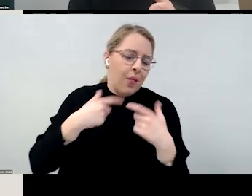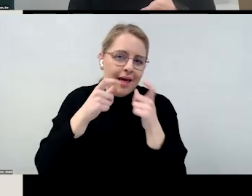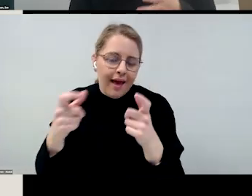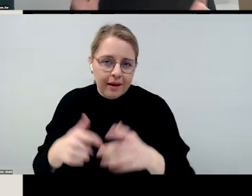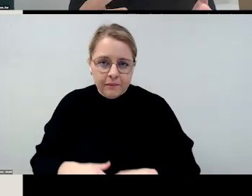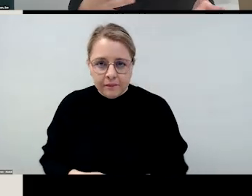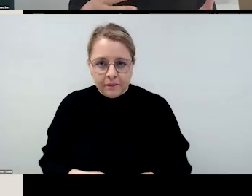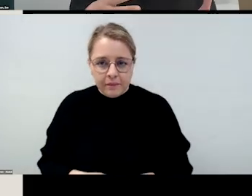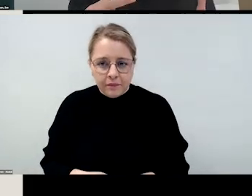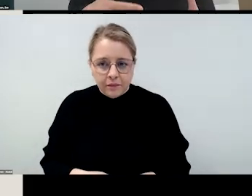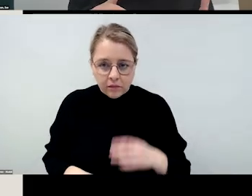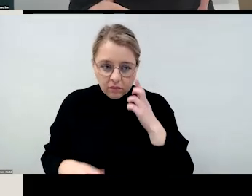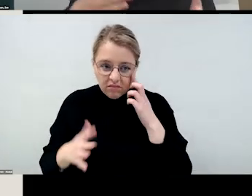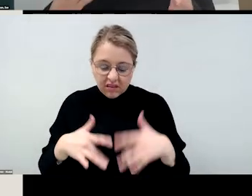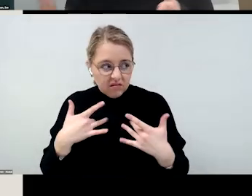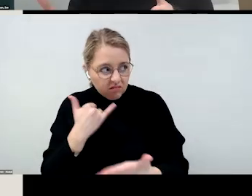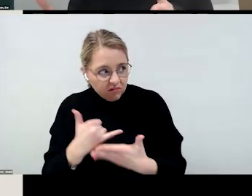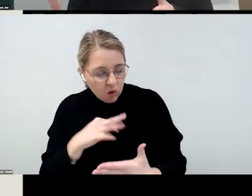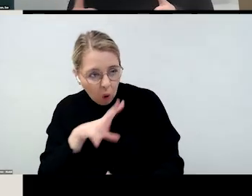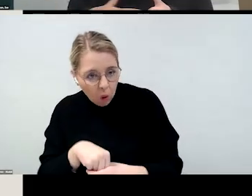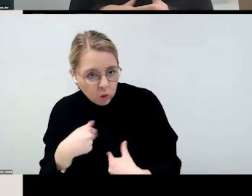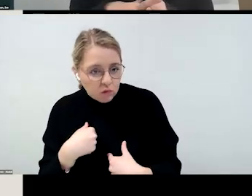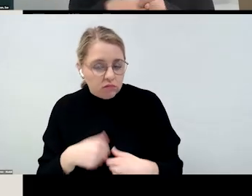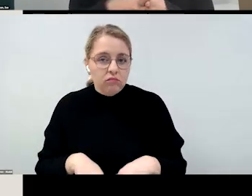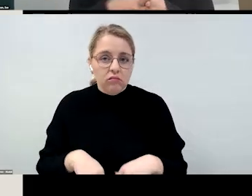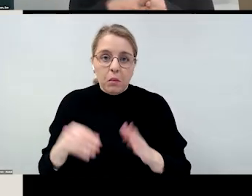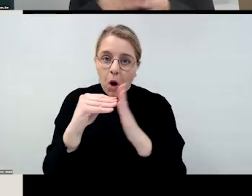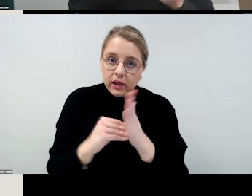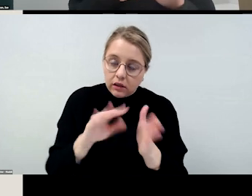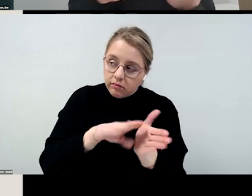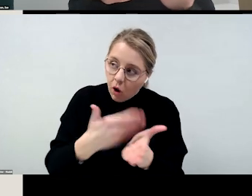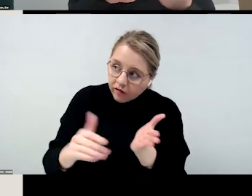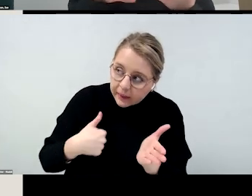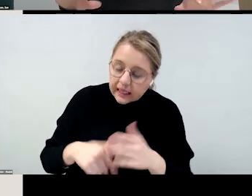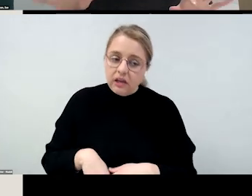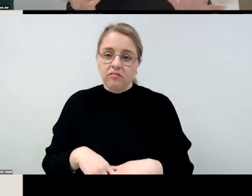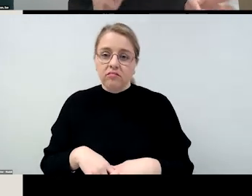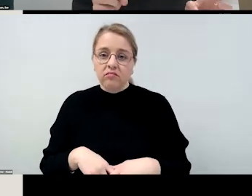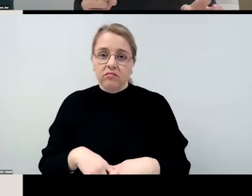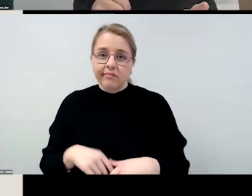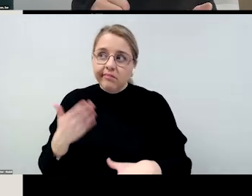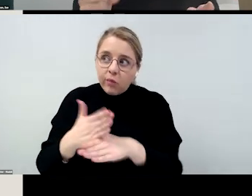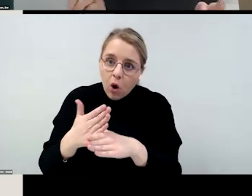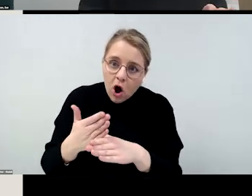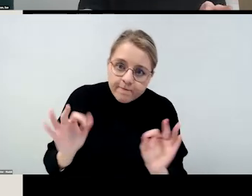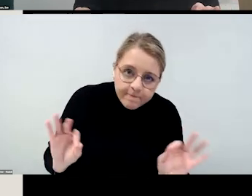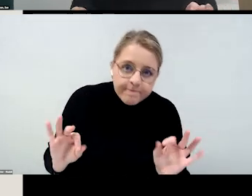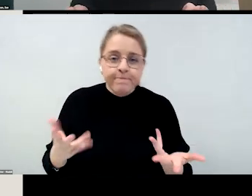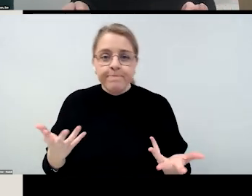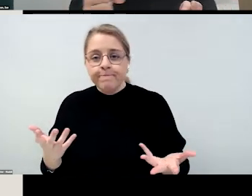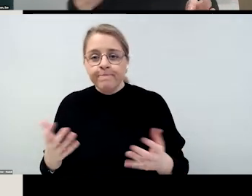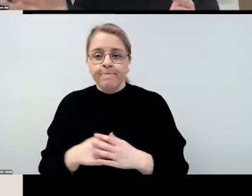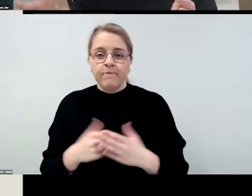their failure to be included in health and disability policies, a lack of joint working between health and